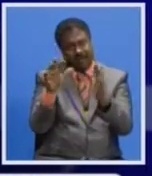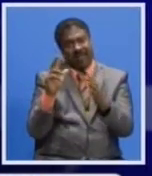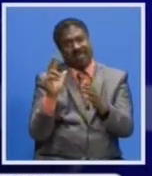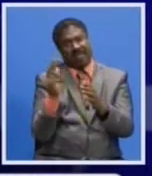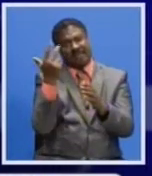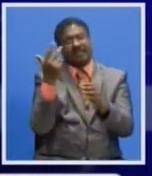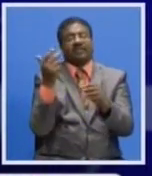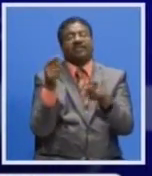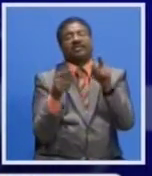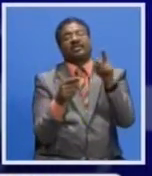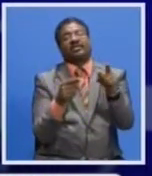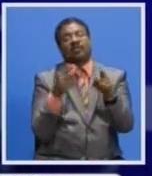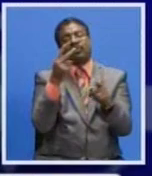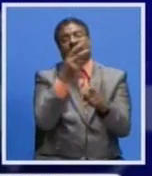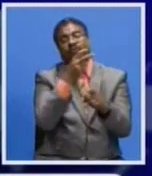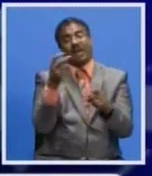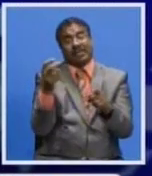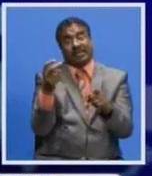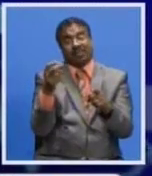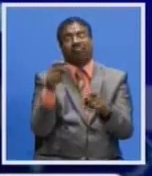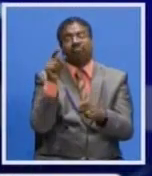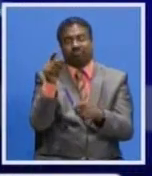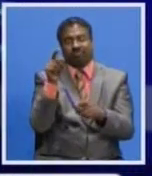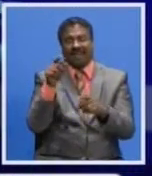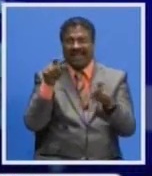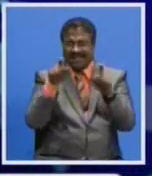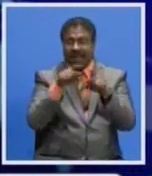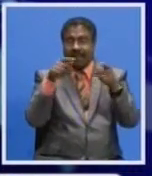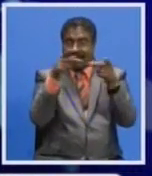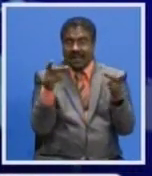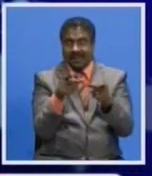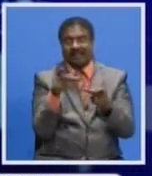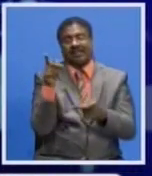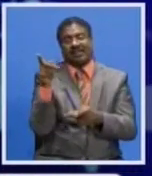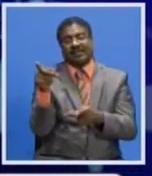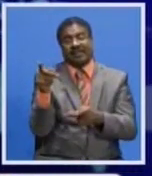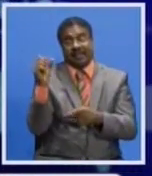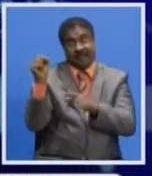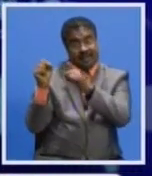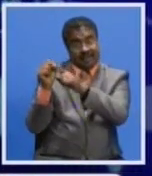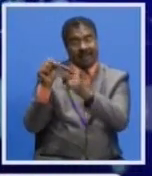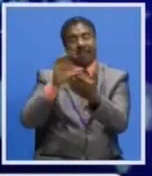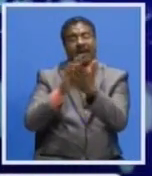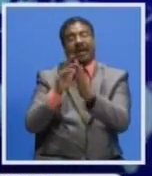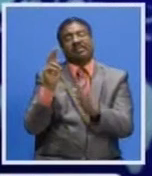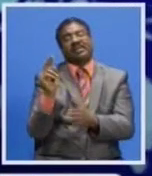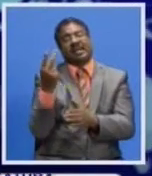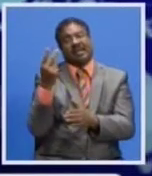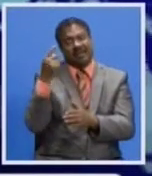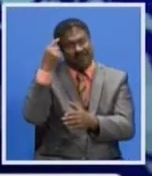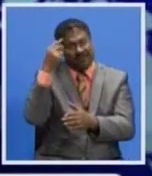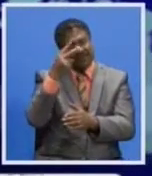the 200 meters category at the same event. Siame came second in the 200